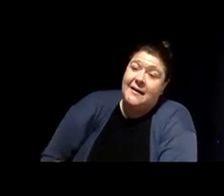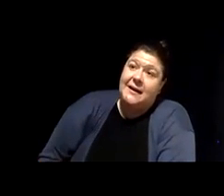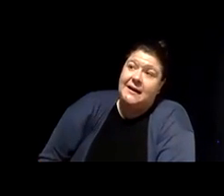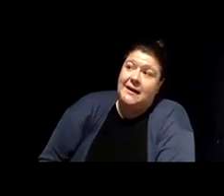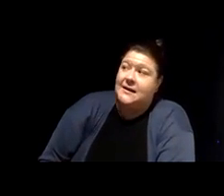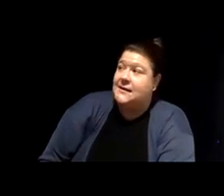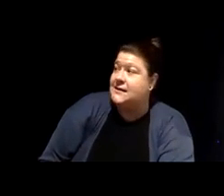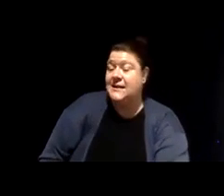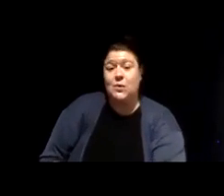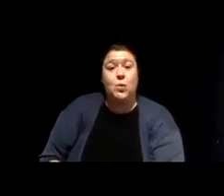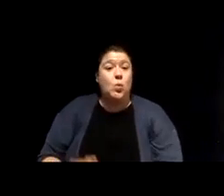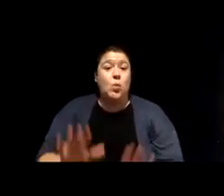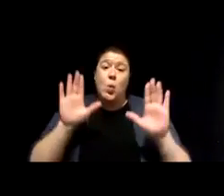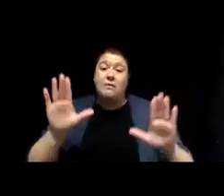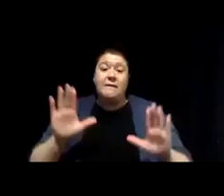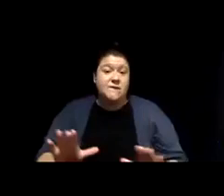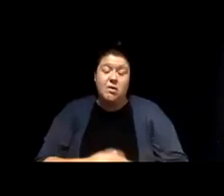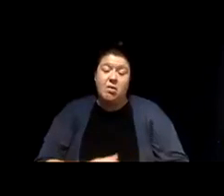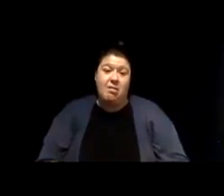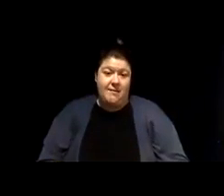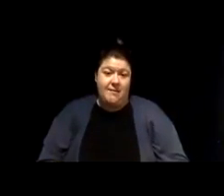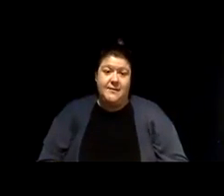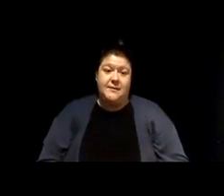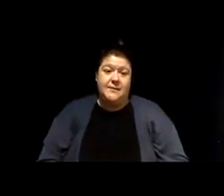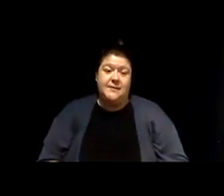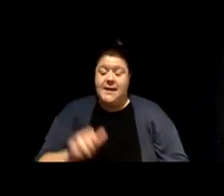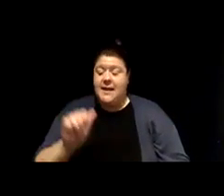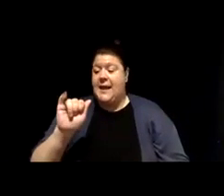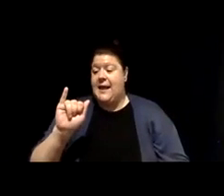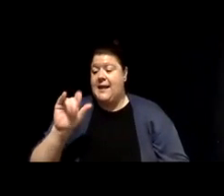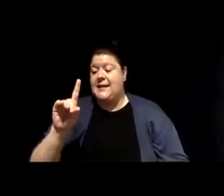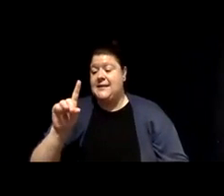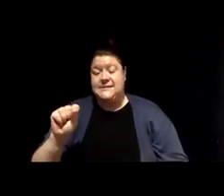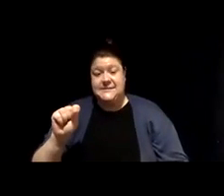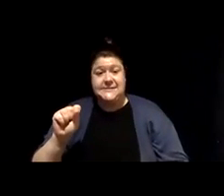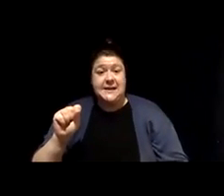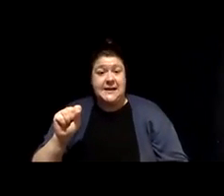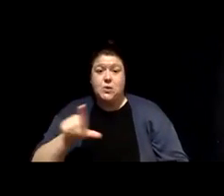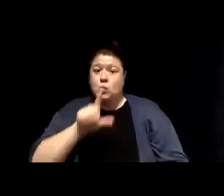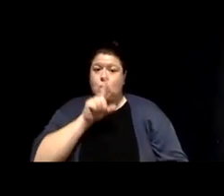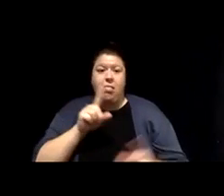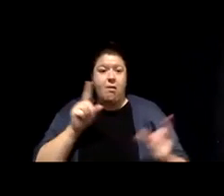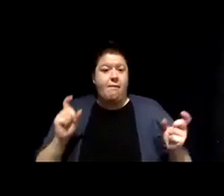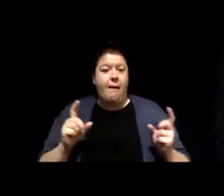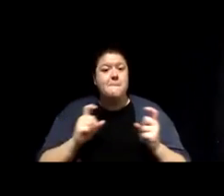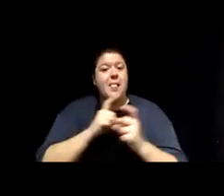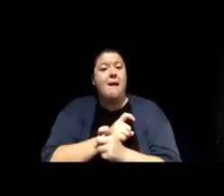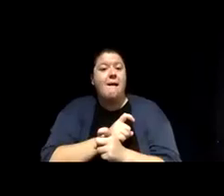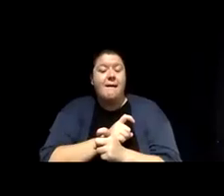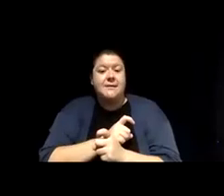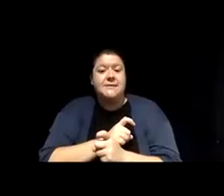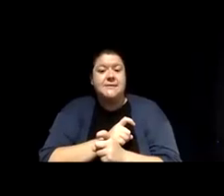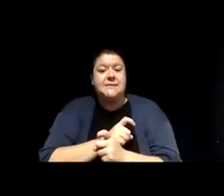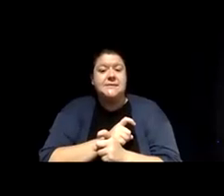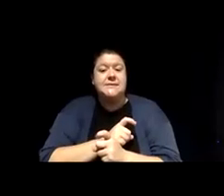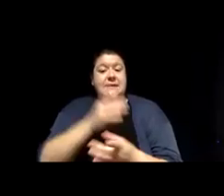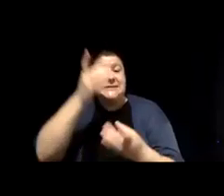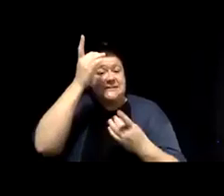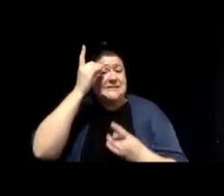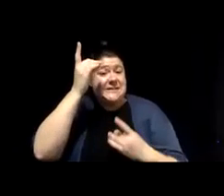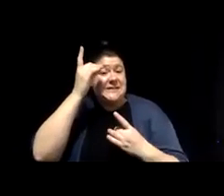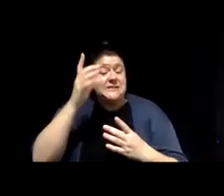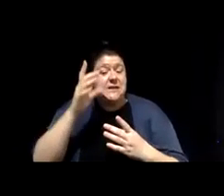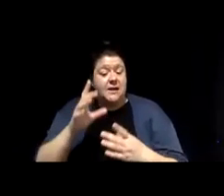thing, because AIDS is a very complex disease. It is a